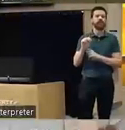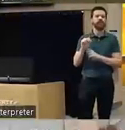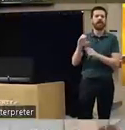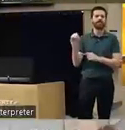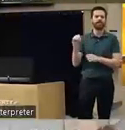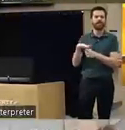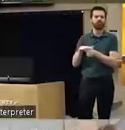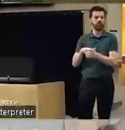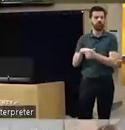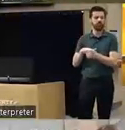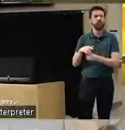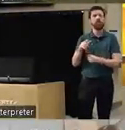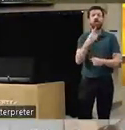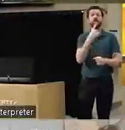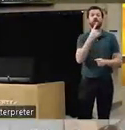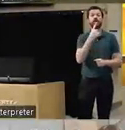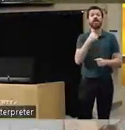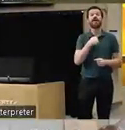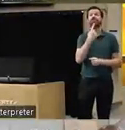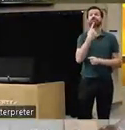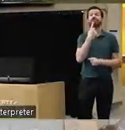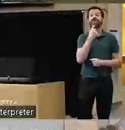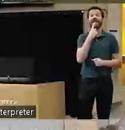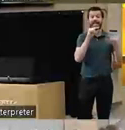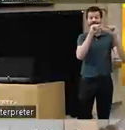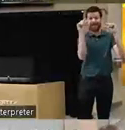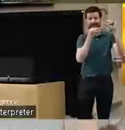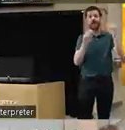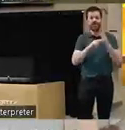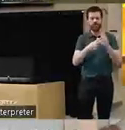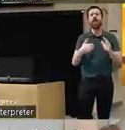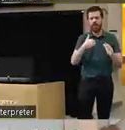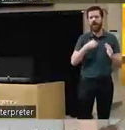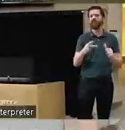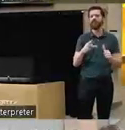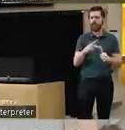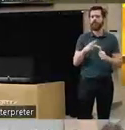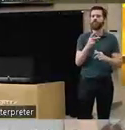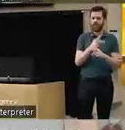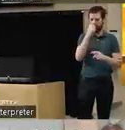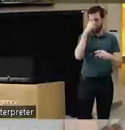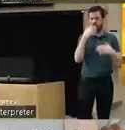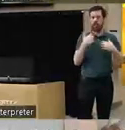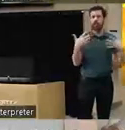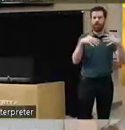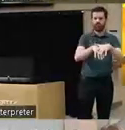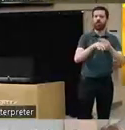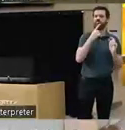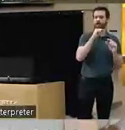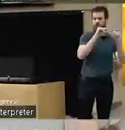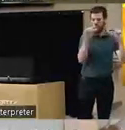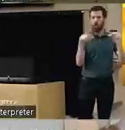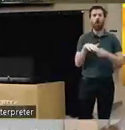pretty well. I have all in red the places of which we have primary care mental health integration. We've done, you know, pretty well in the